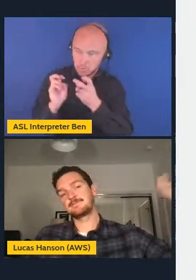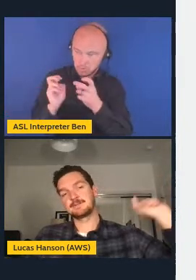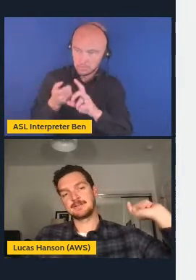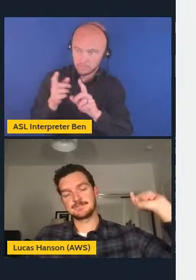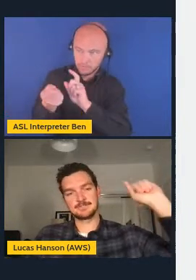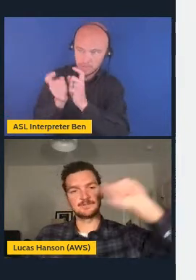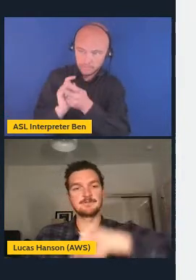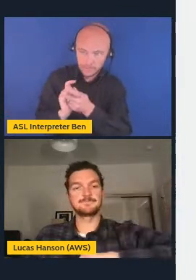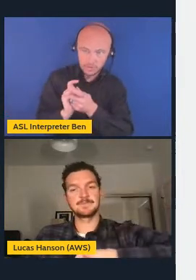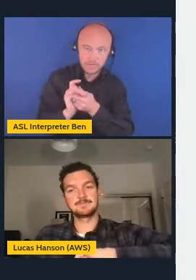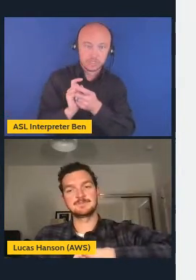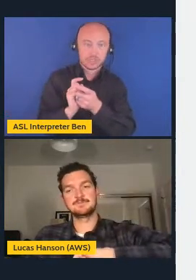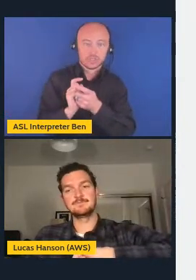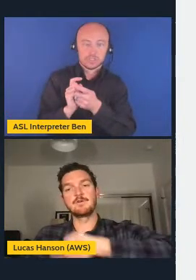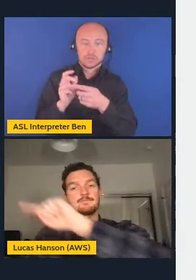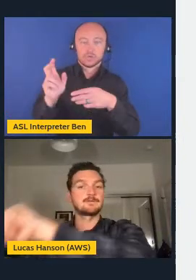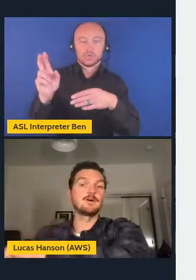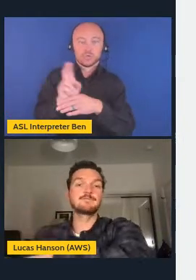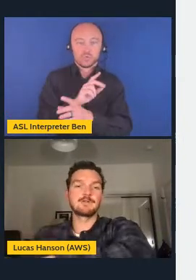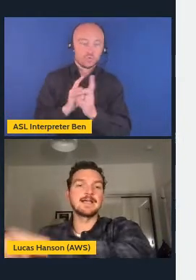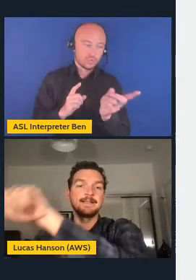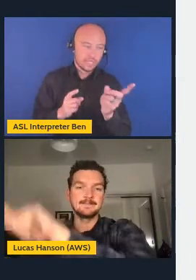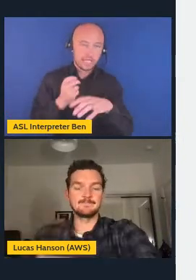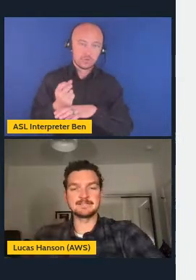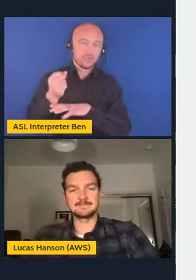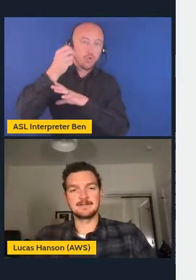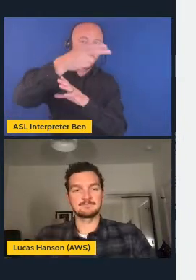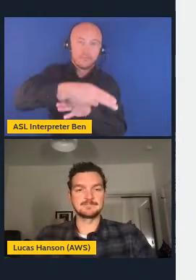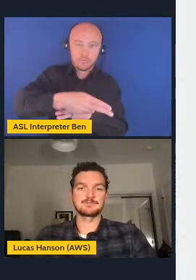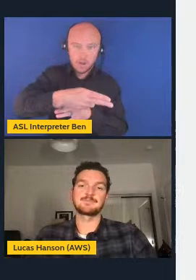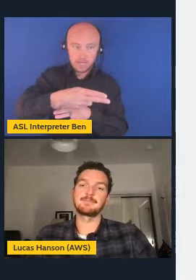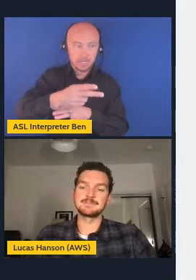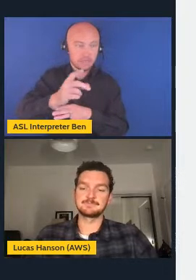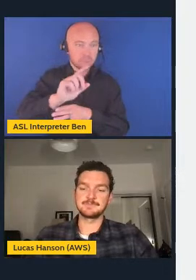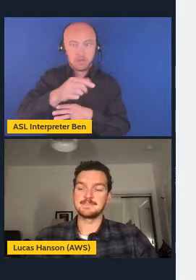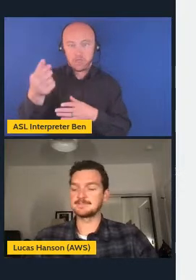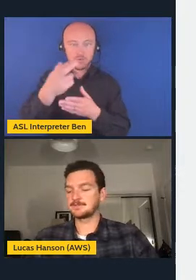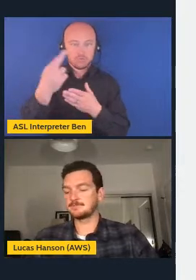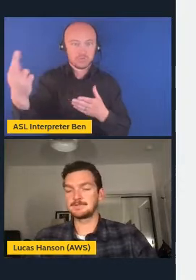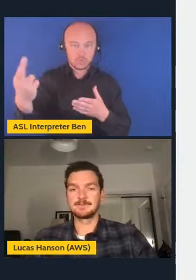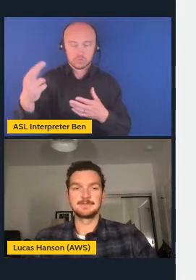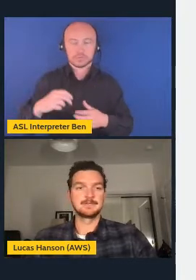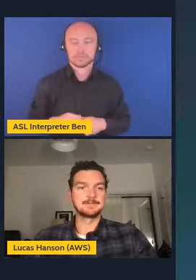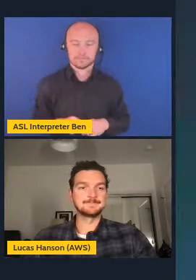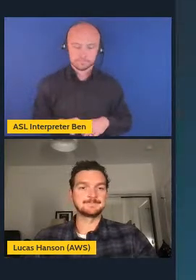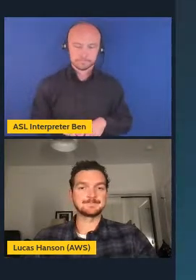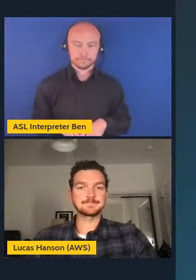this configuration to override any of my resource properties within that scope.